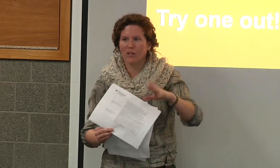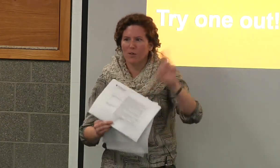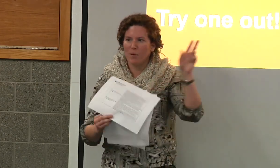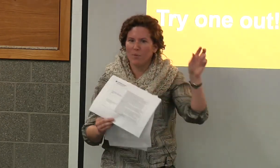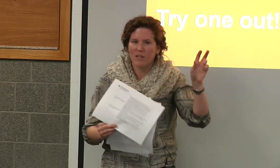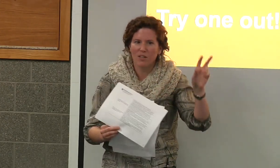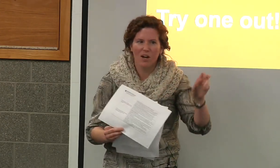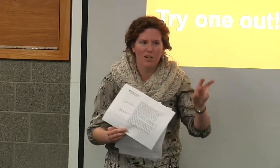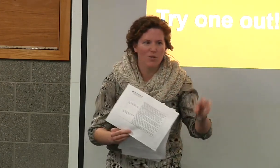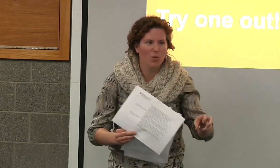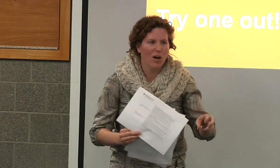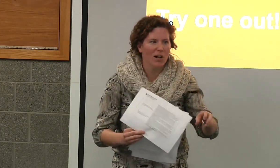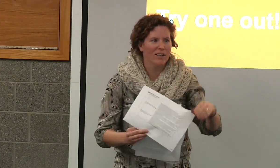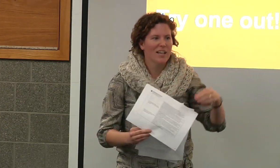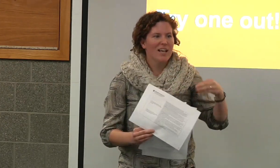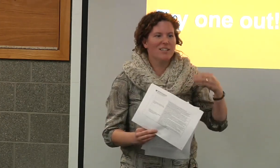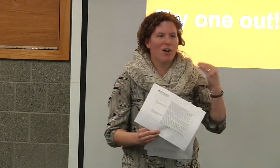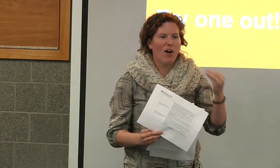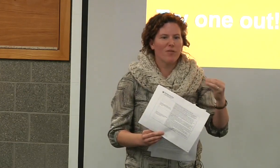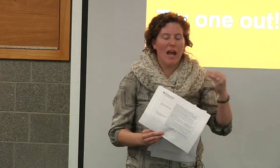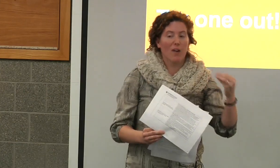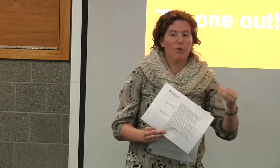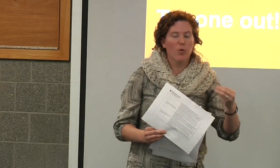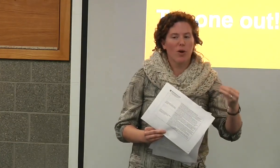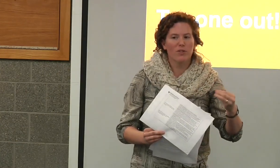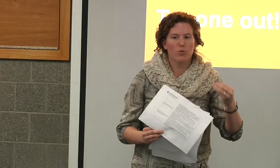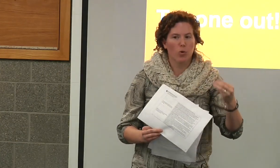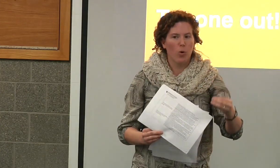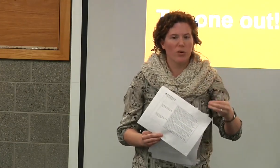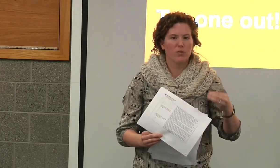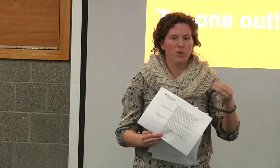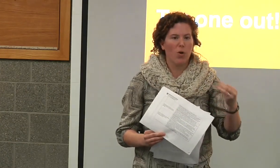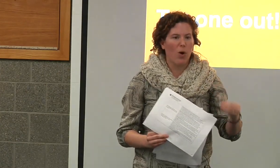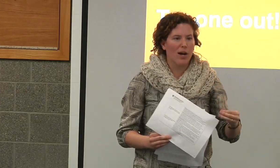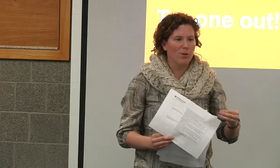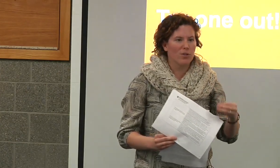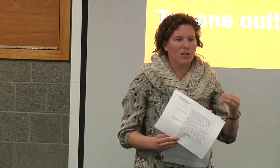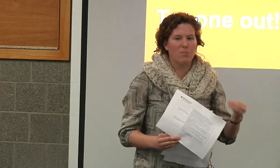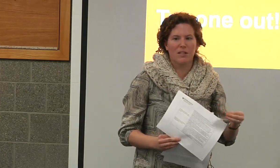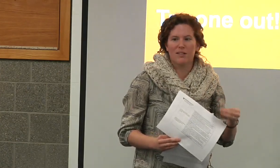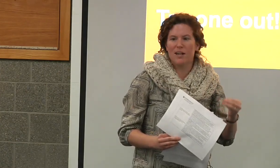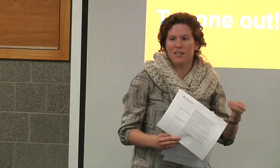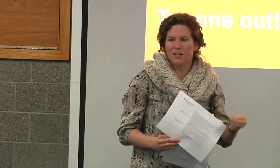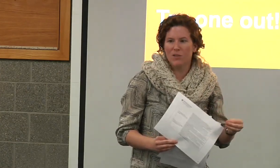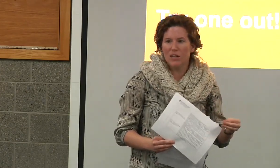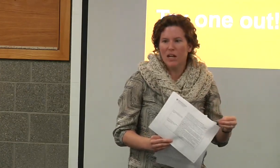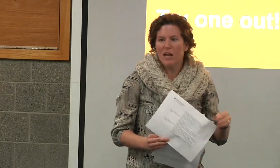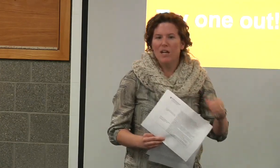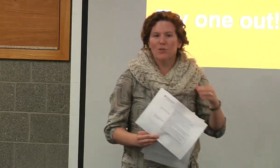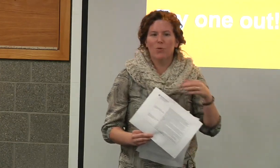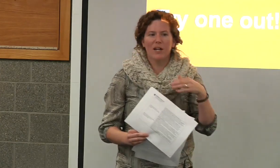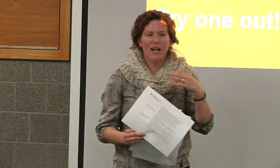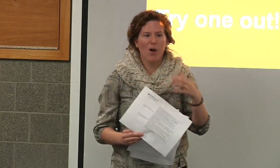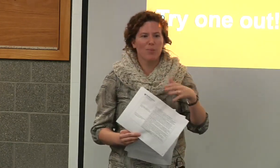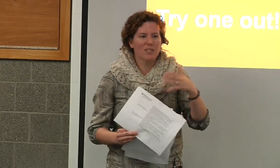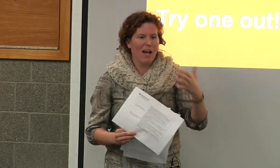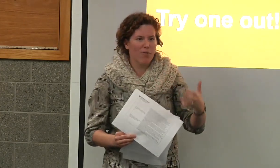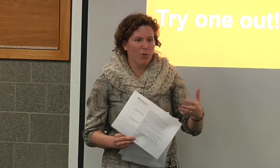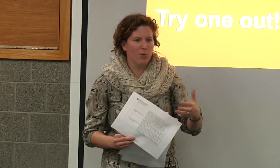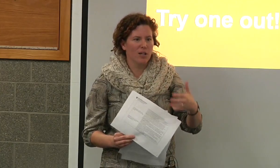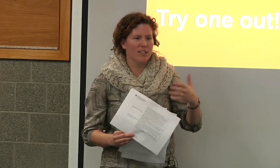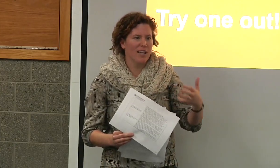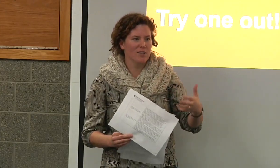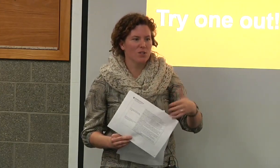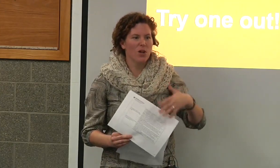particular ways, right, like by being the God Squad, is that often everyone's role is required to complete the activity, so it can